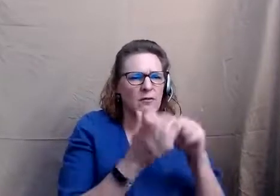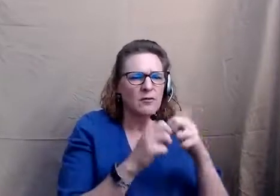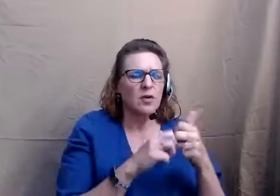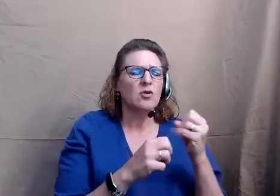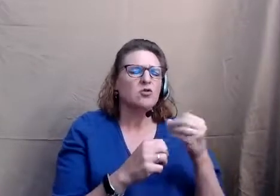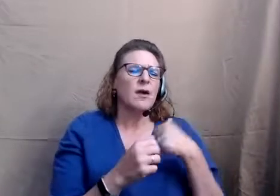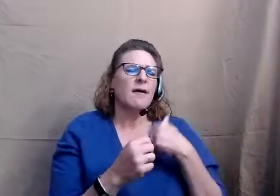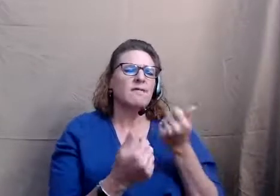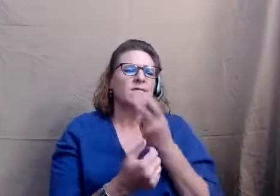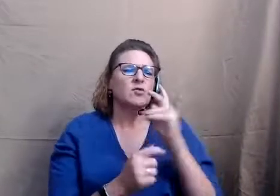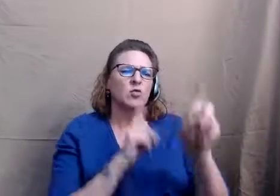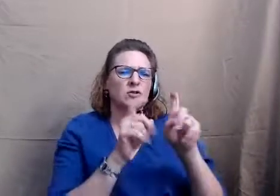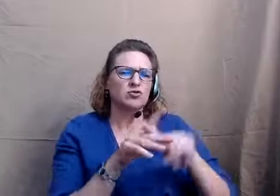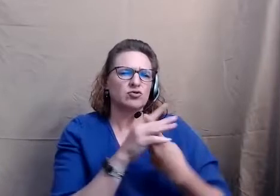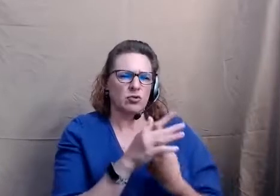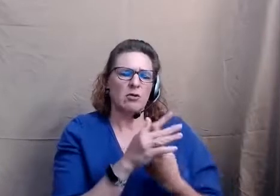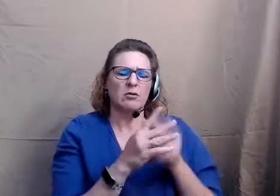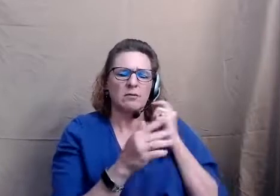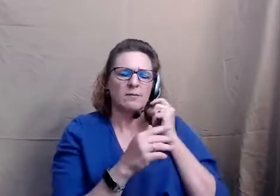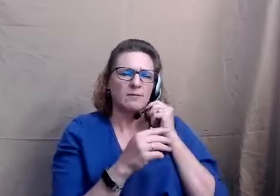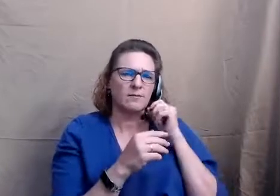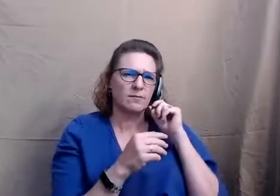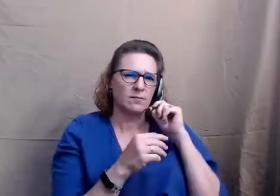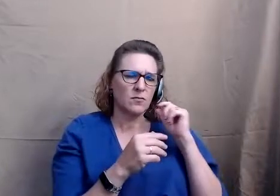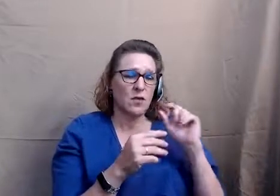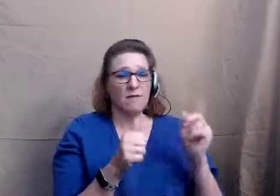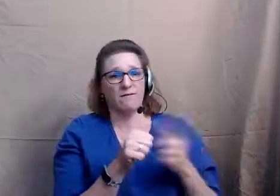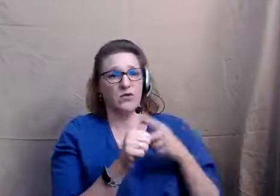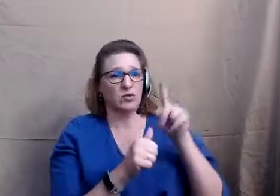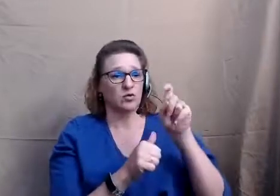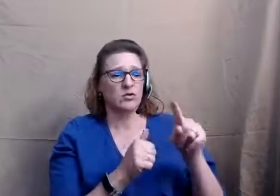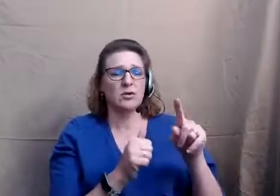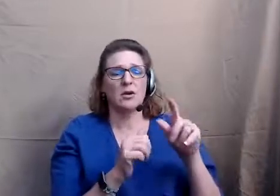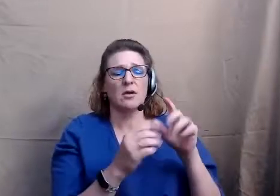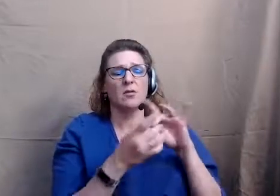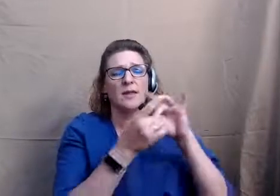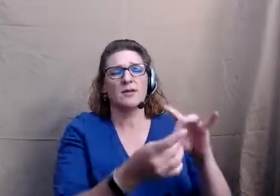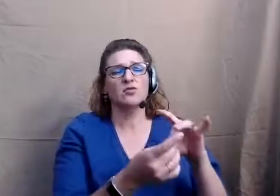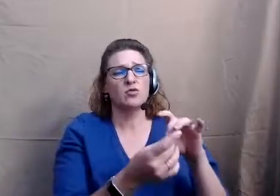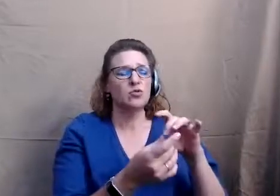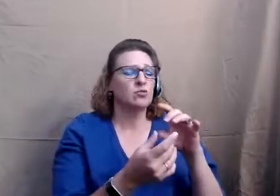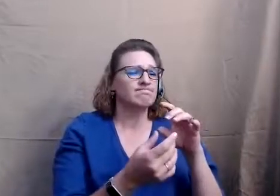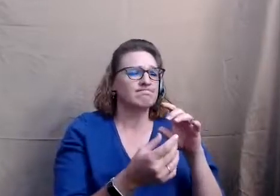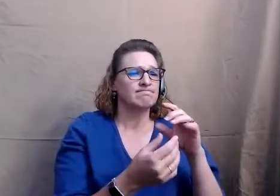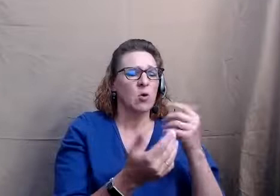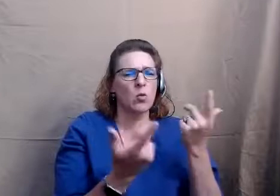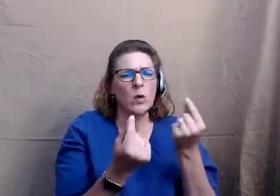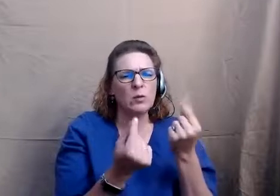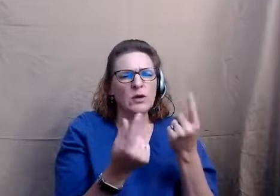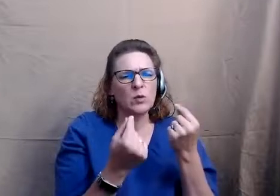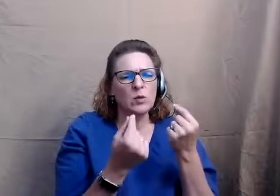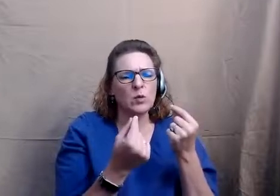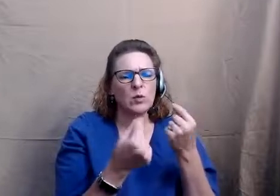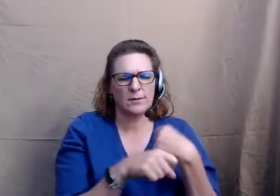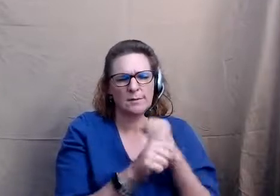talk. My first question is about concrete steps. I've talked about curiosity and learning, but of course, to make change, you